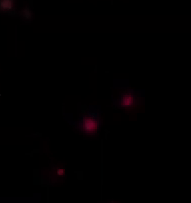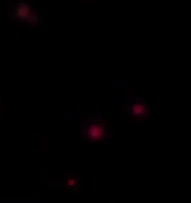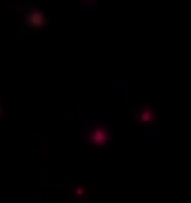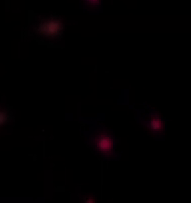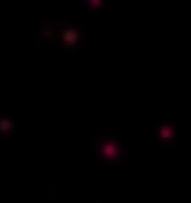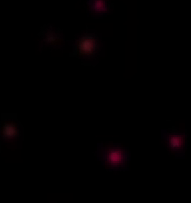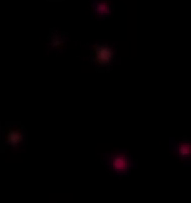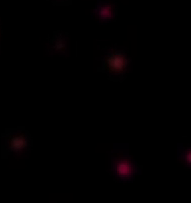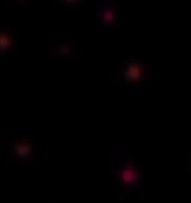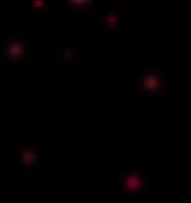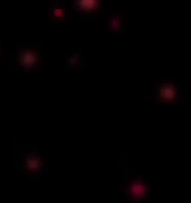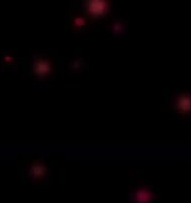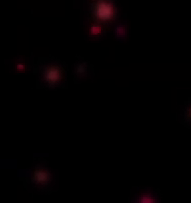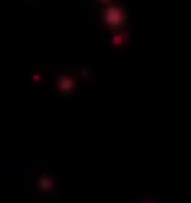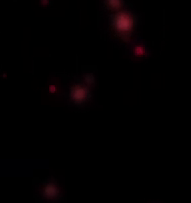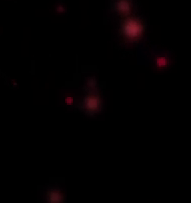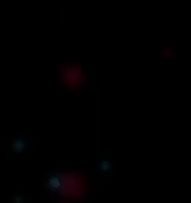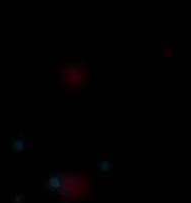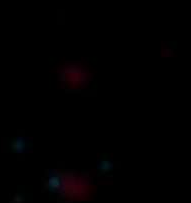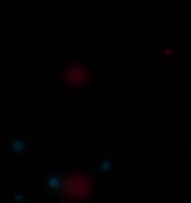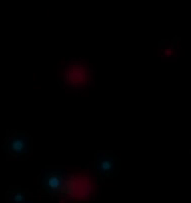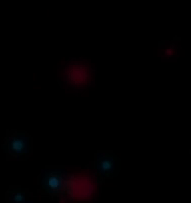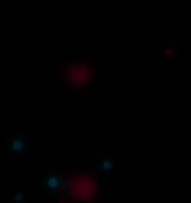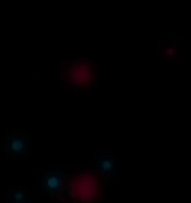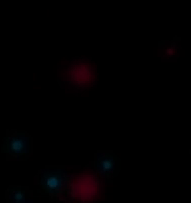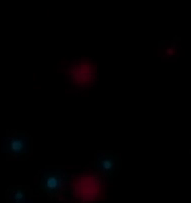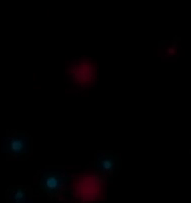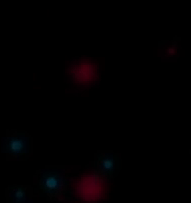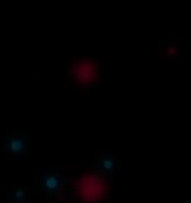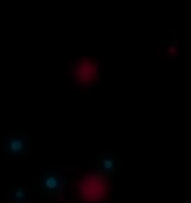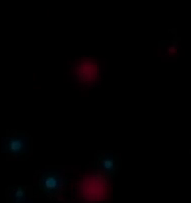KCOOKENA. If you prefer to give through our website, kindly visit